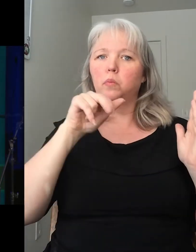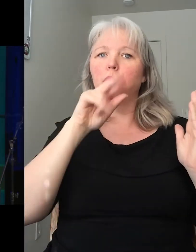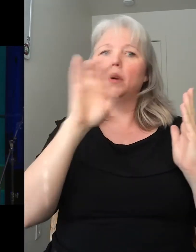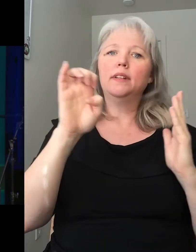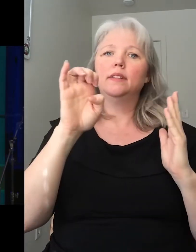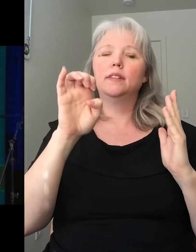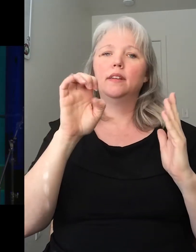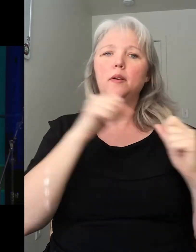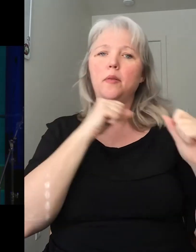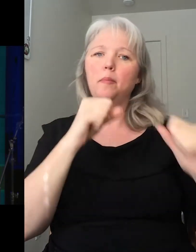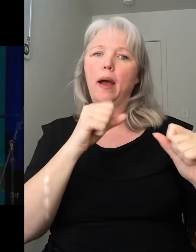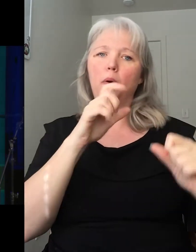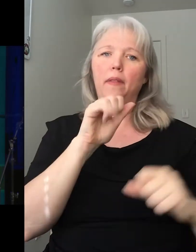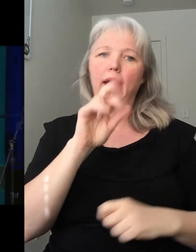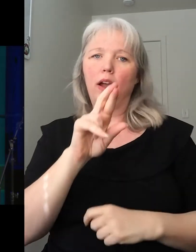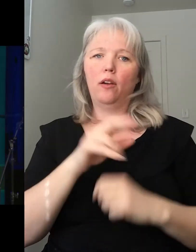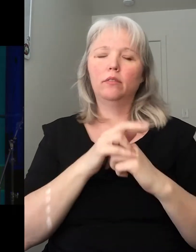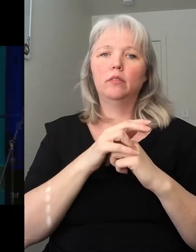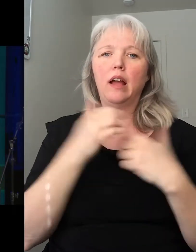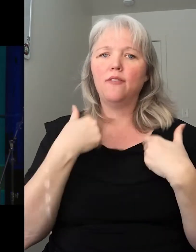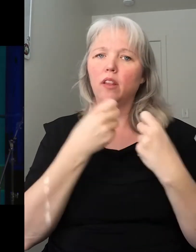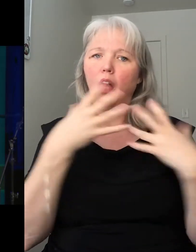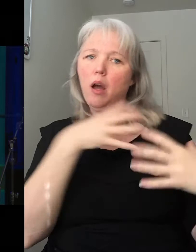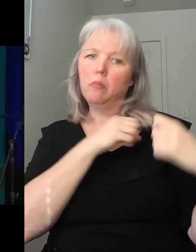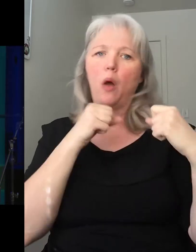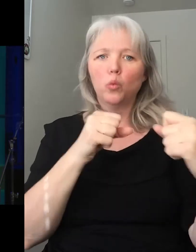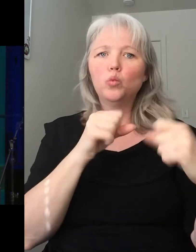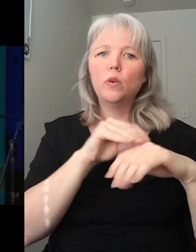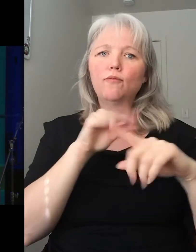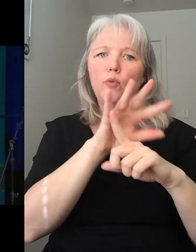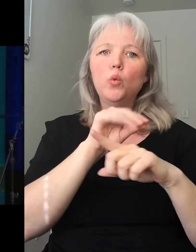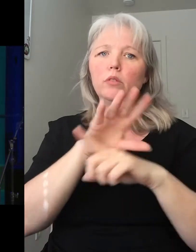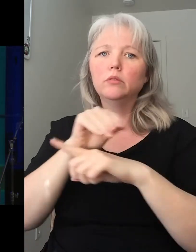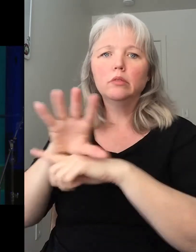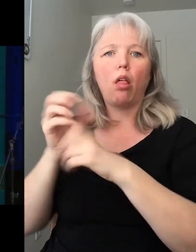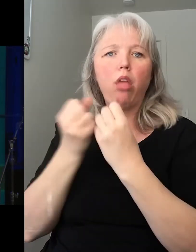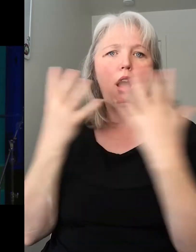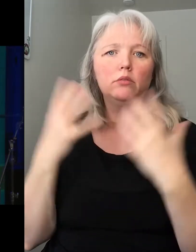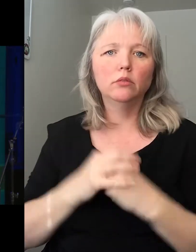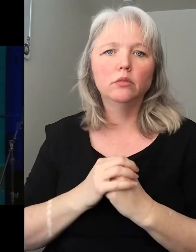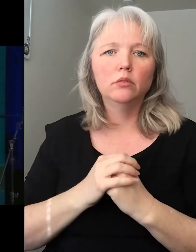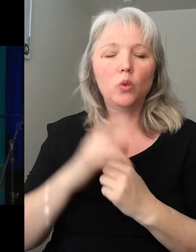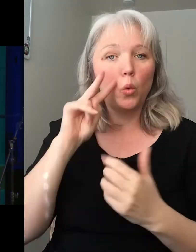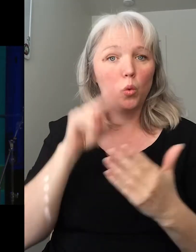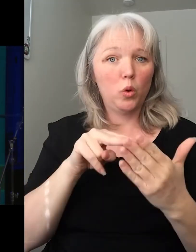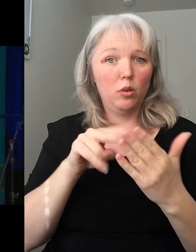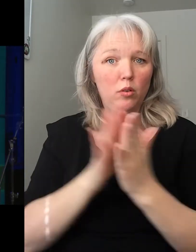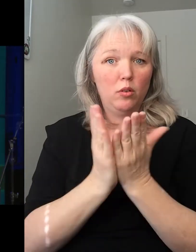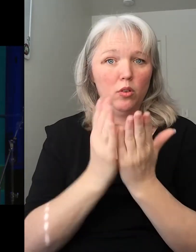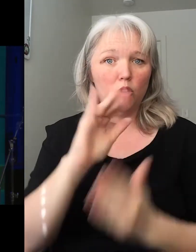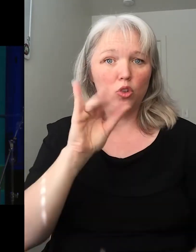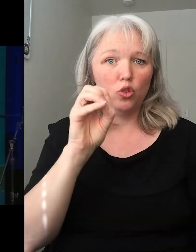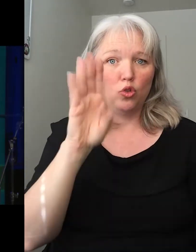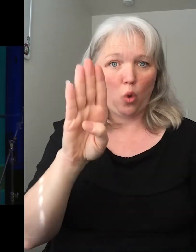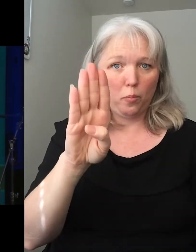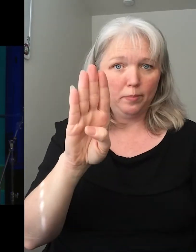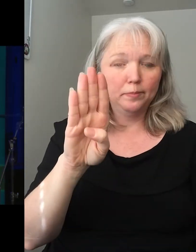that he can do with his powers here on this earth. He can influence a lot of things. If you look in the book of